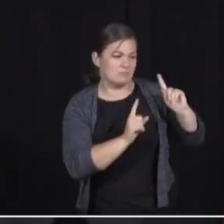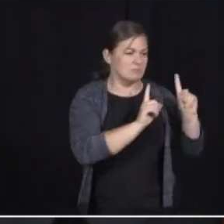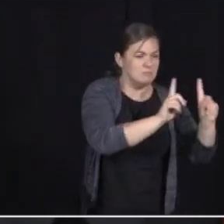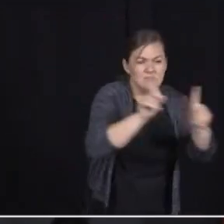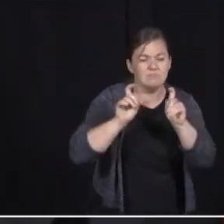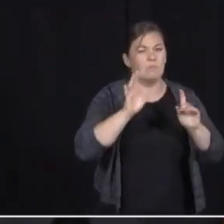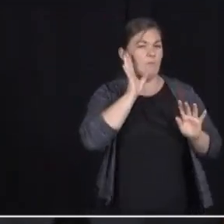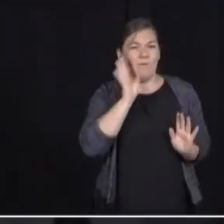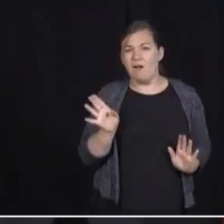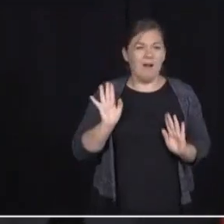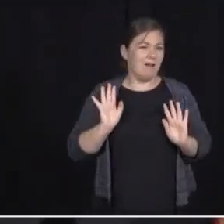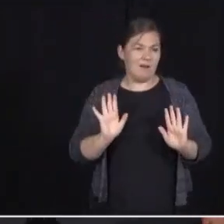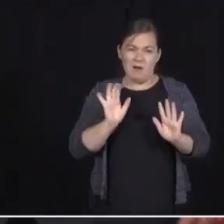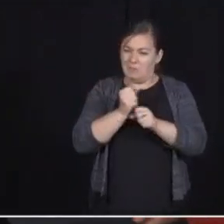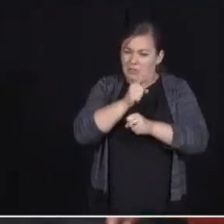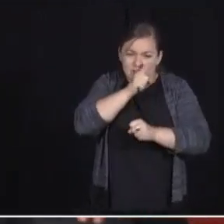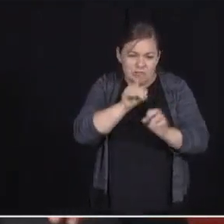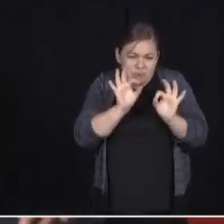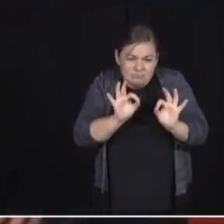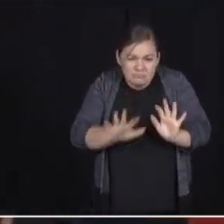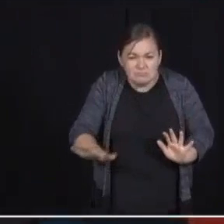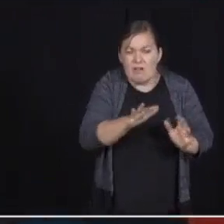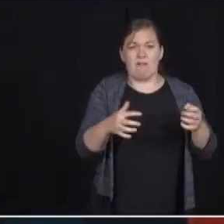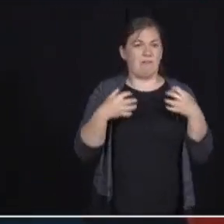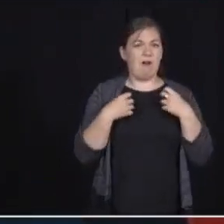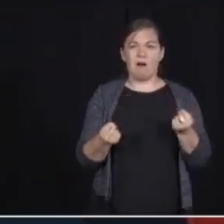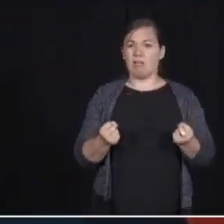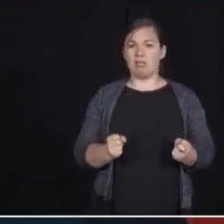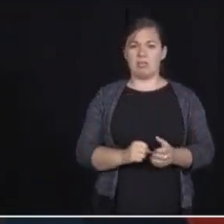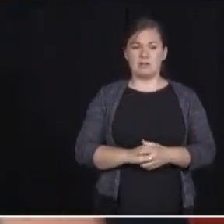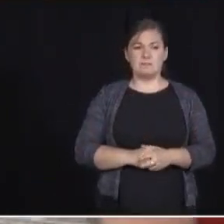stay as healthy as possible. Next question.